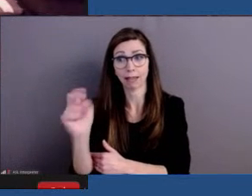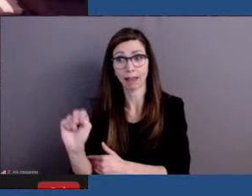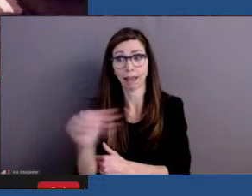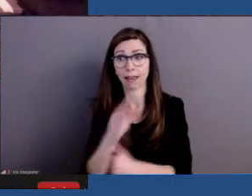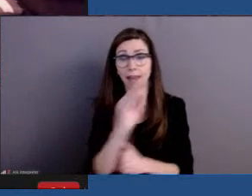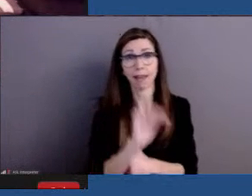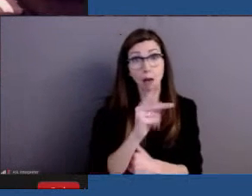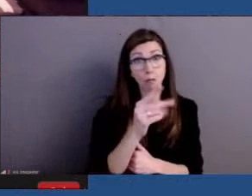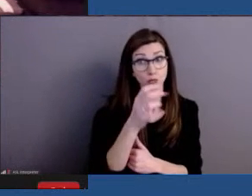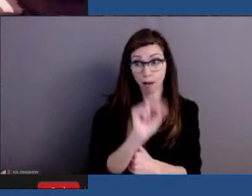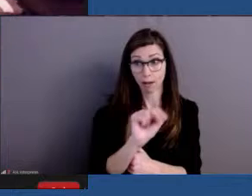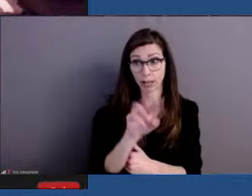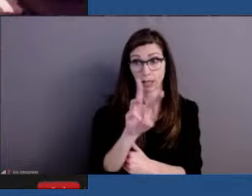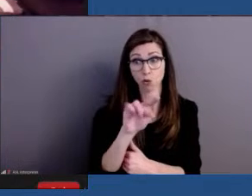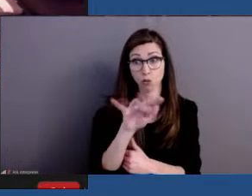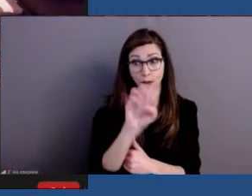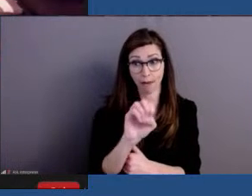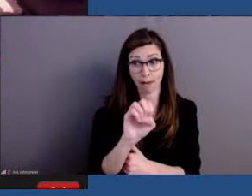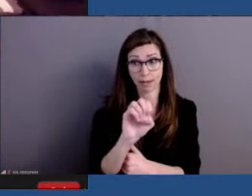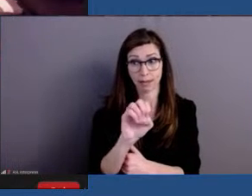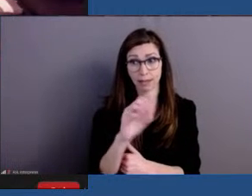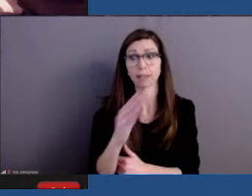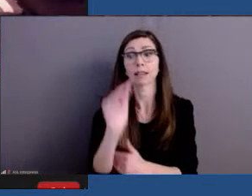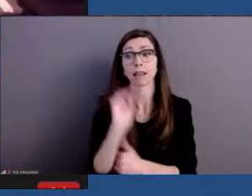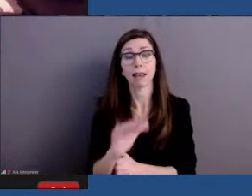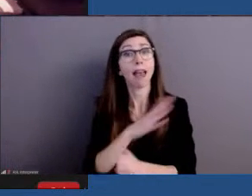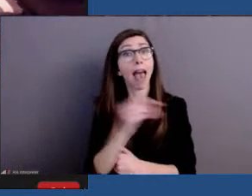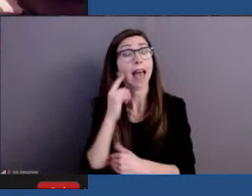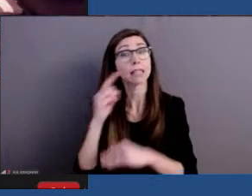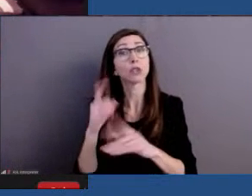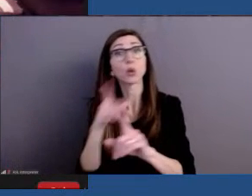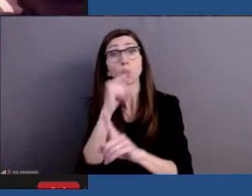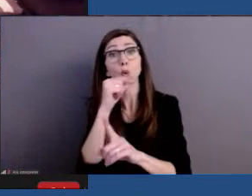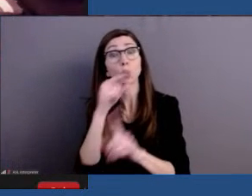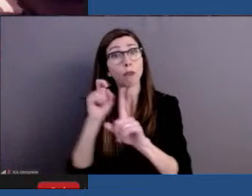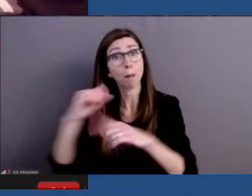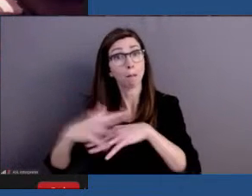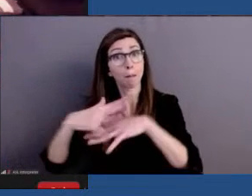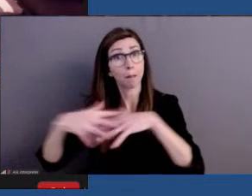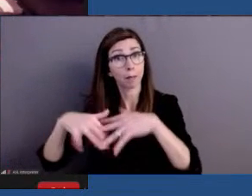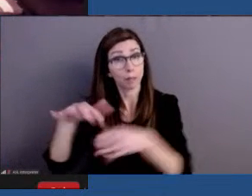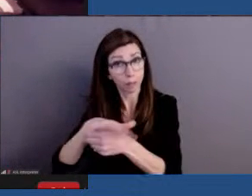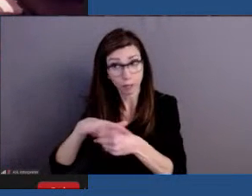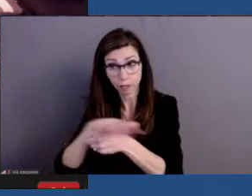Brian Wade, and our reserve members, Joël Dazy,